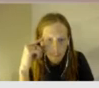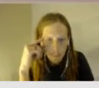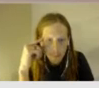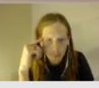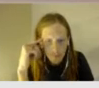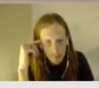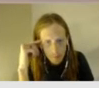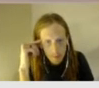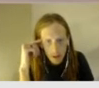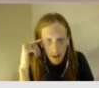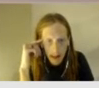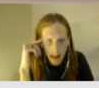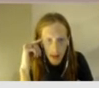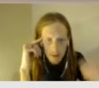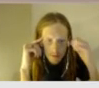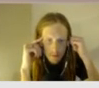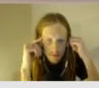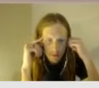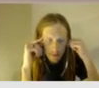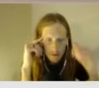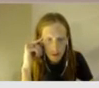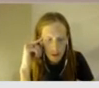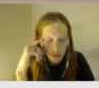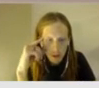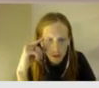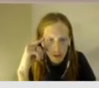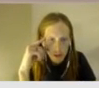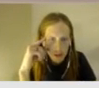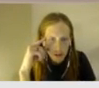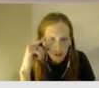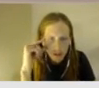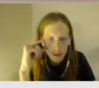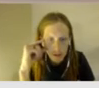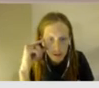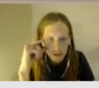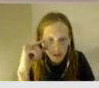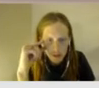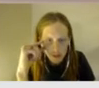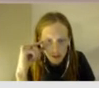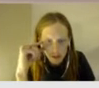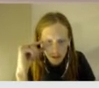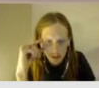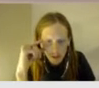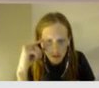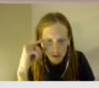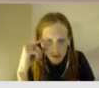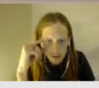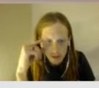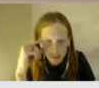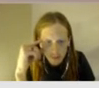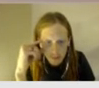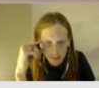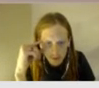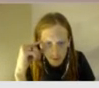in downtown Houston from Buffalo Bayou to Dallas Street. I go back and back and back over and over again because I have to